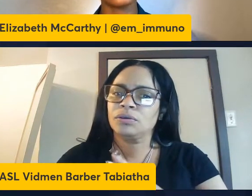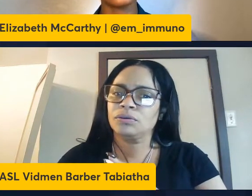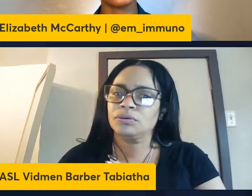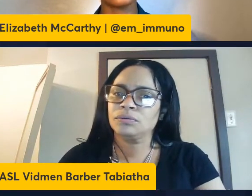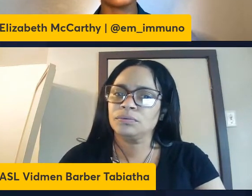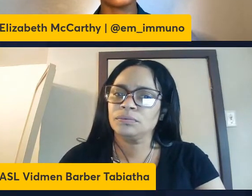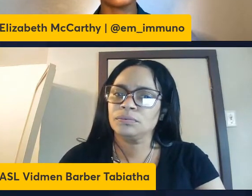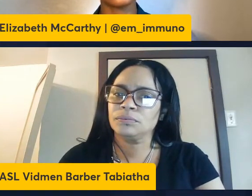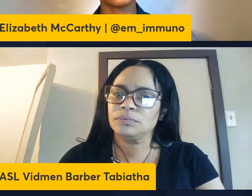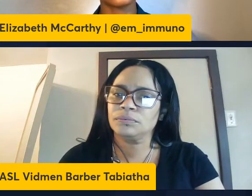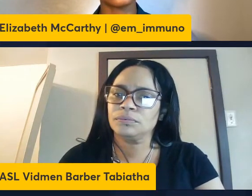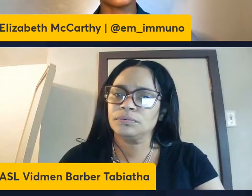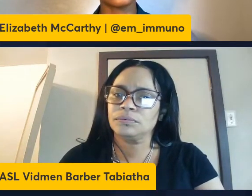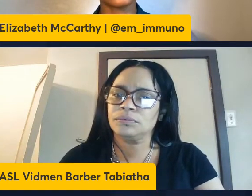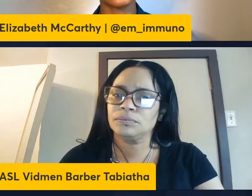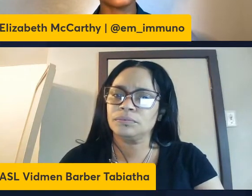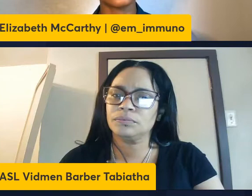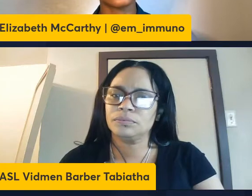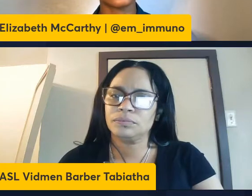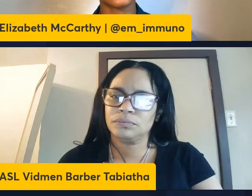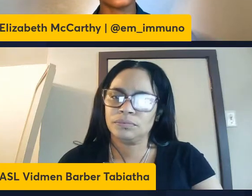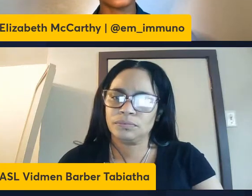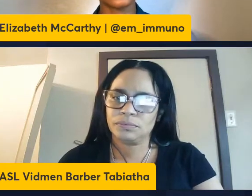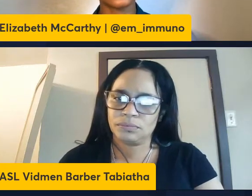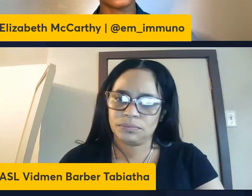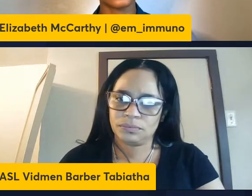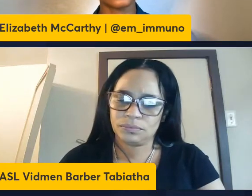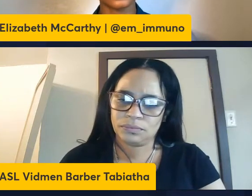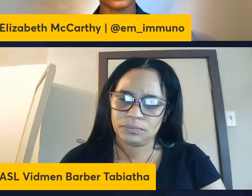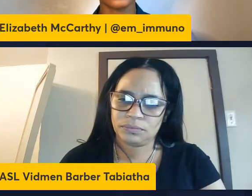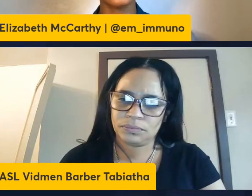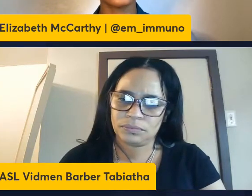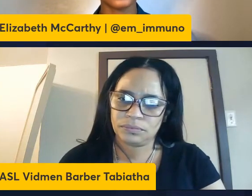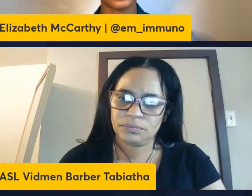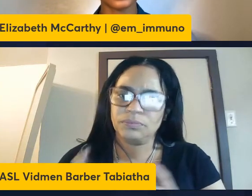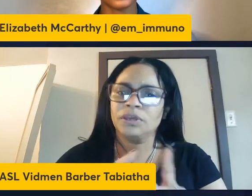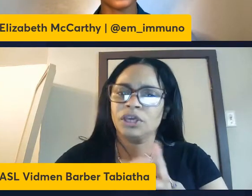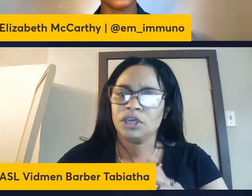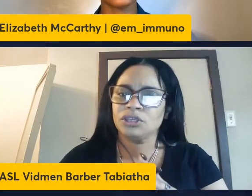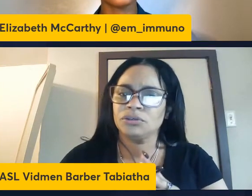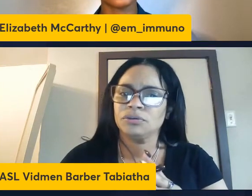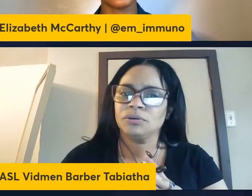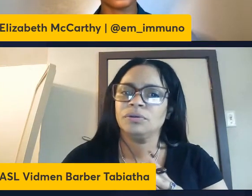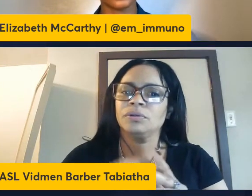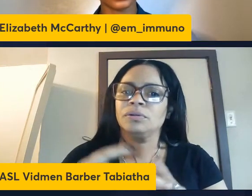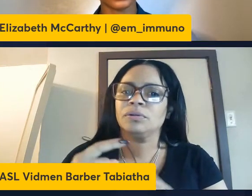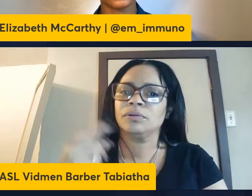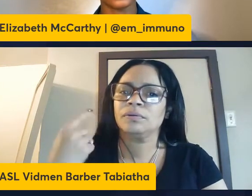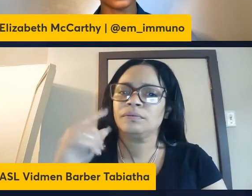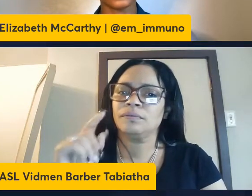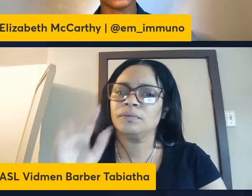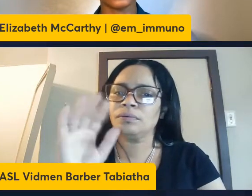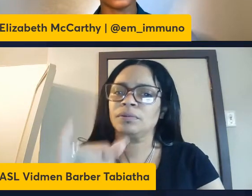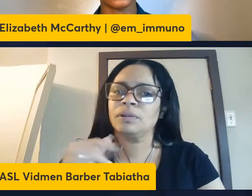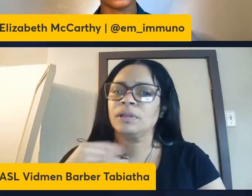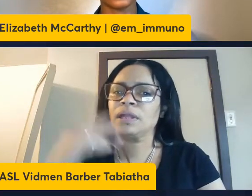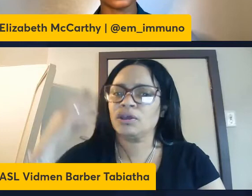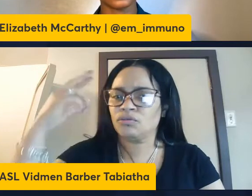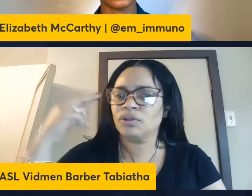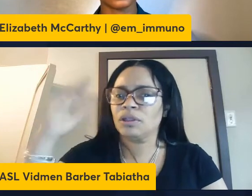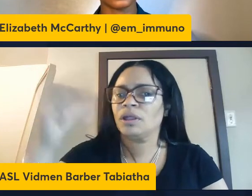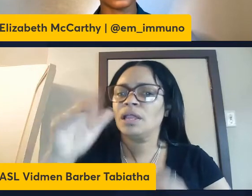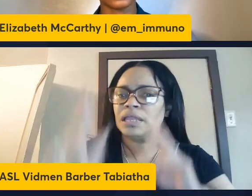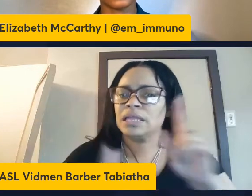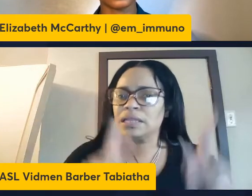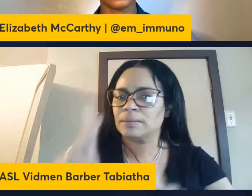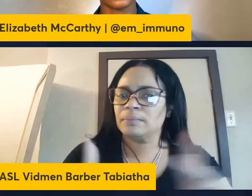installing, you can just search install R on Google or whatever. I just started by installing R. And then I realized that loads of other people on my